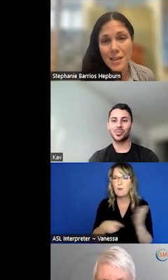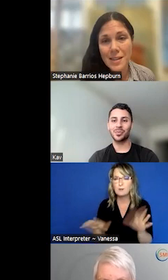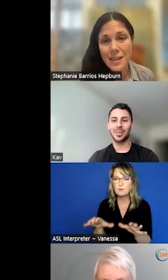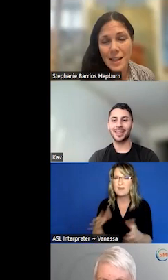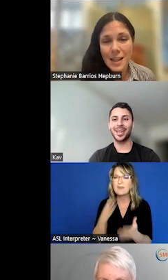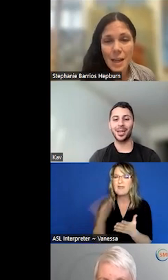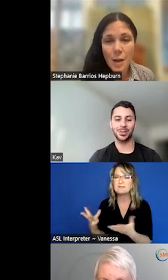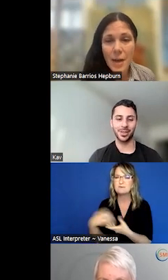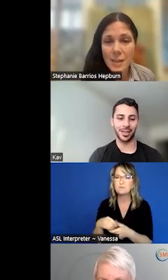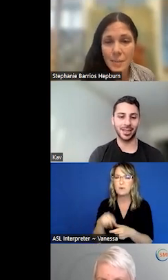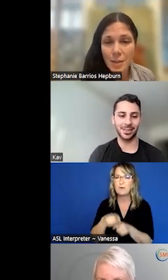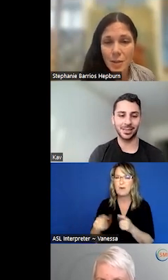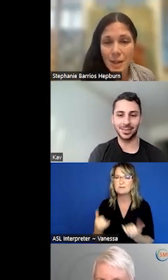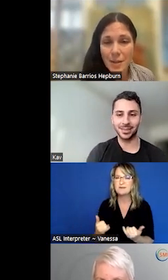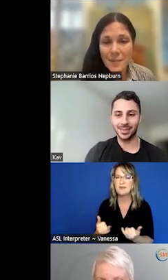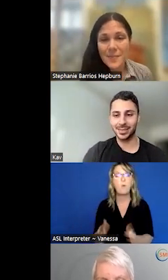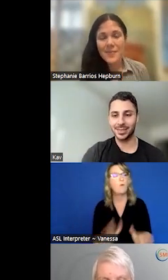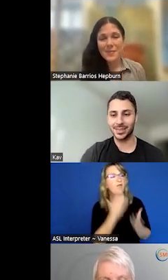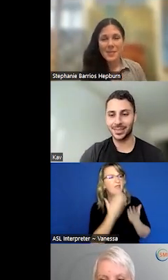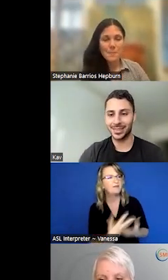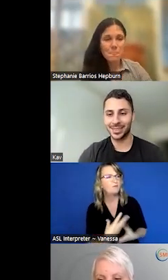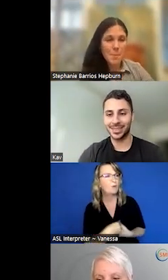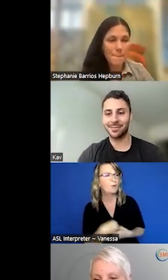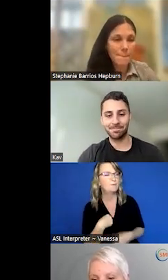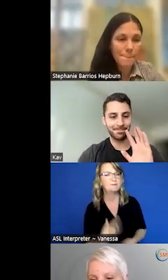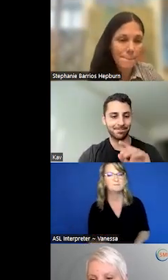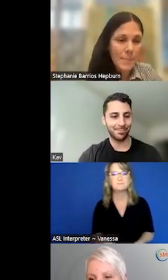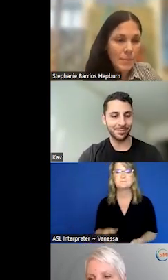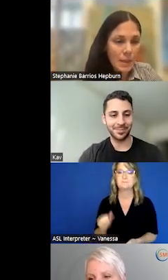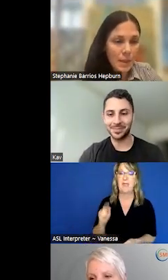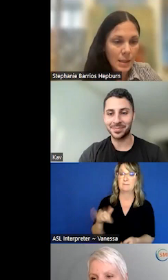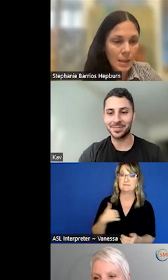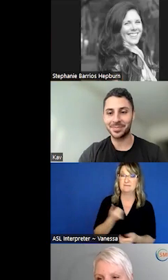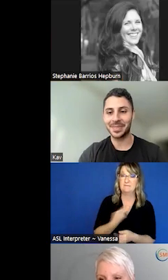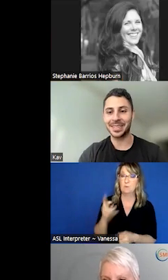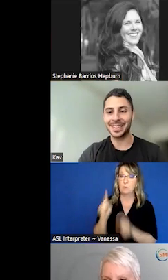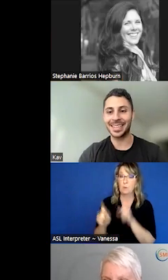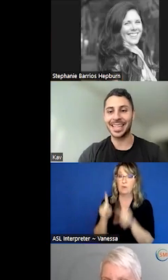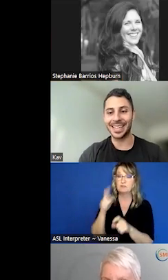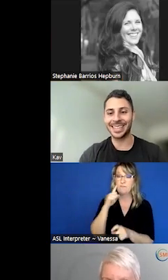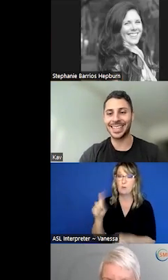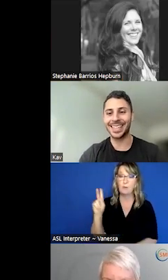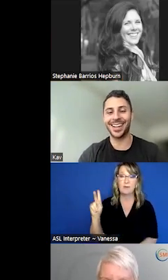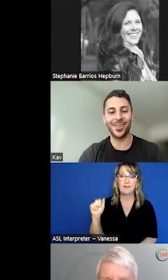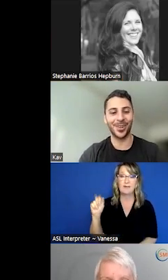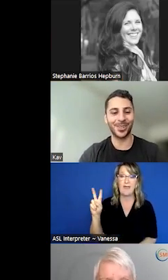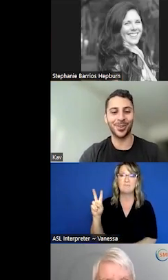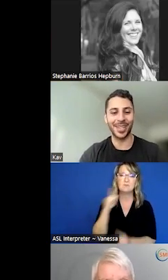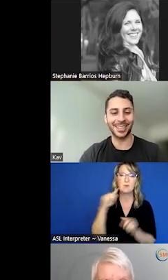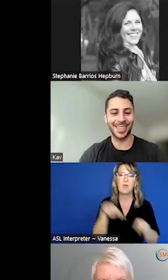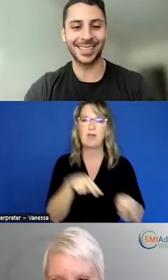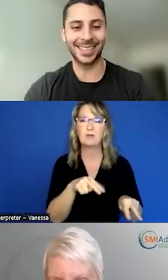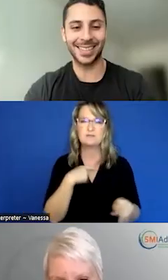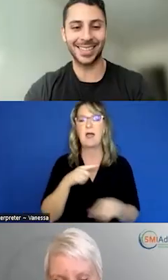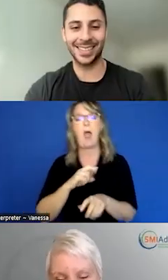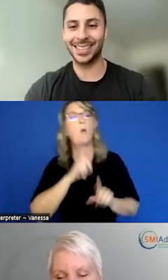call with us. Yeah, absolutely. I'll pass it back to you, Amy. Thanks, Cav. There's some questions in the chat for you, Cav, so you can check them out. Thanks. I'll work through them.